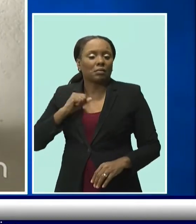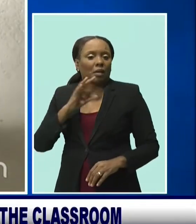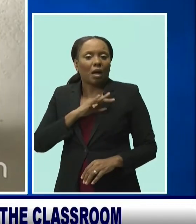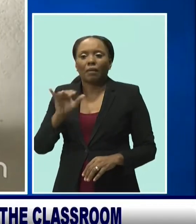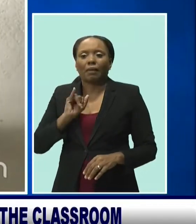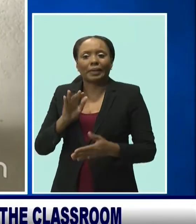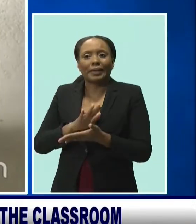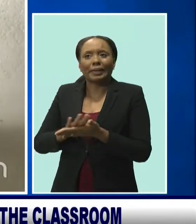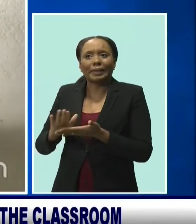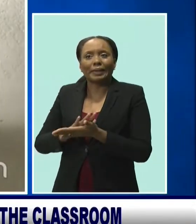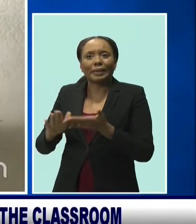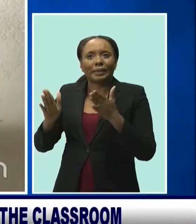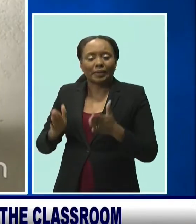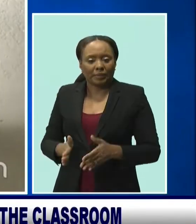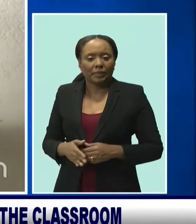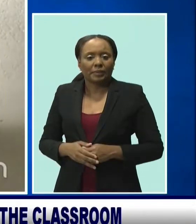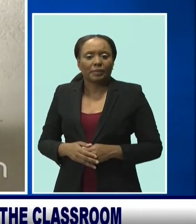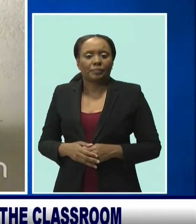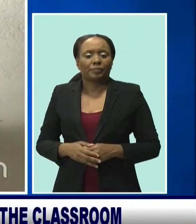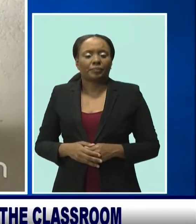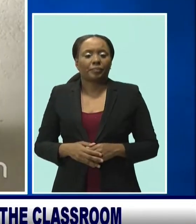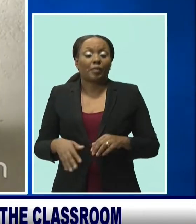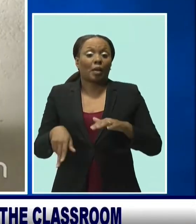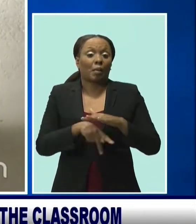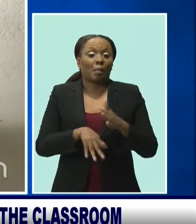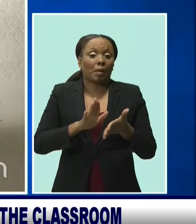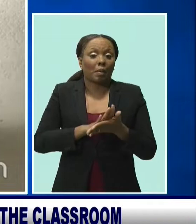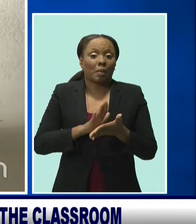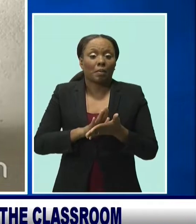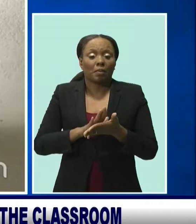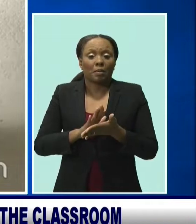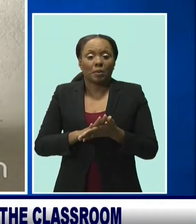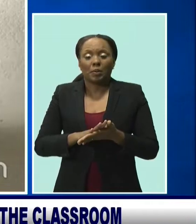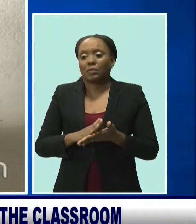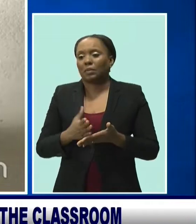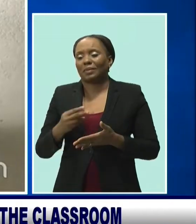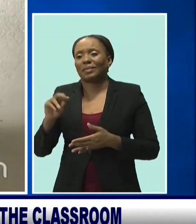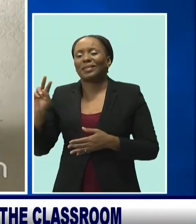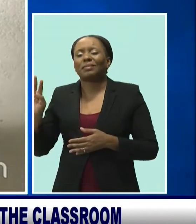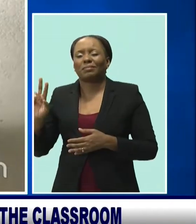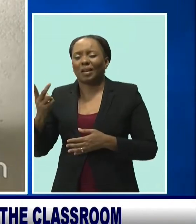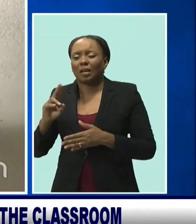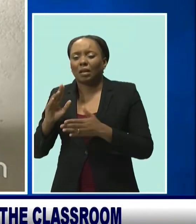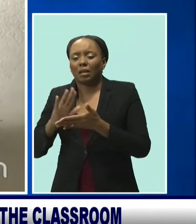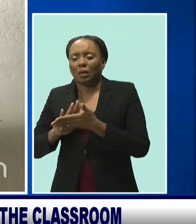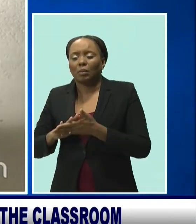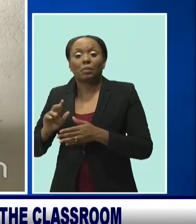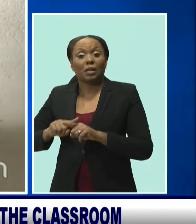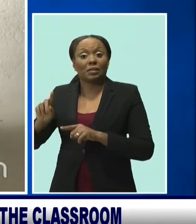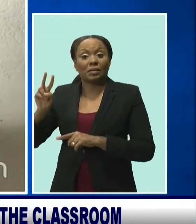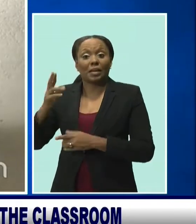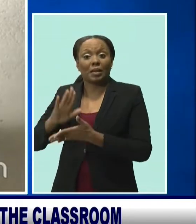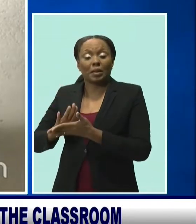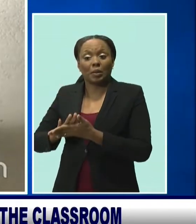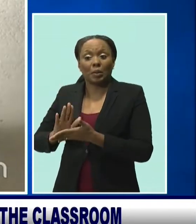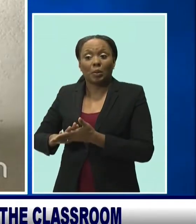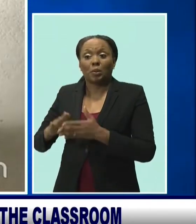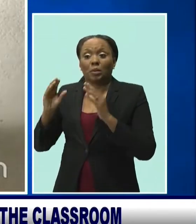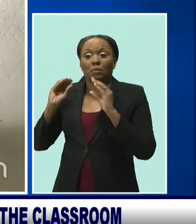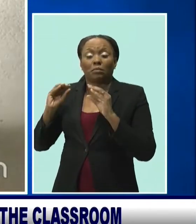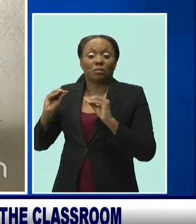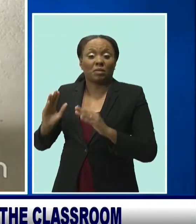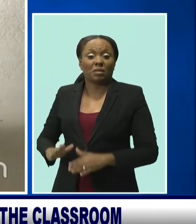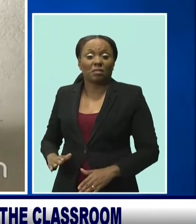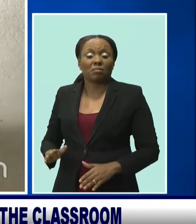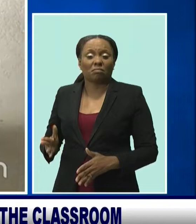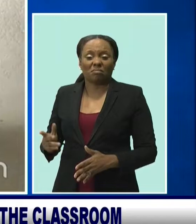position that, they have encouraged the vaccination of their students and certainly the teachers, and in most cases, they're ready to go.